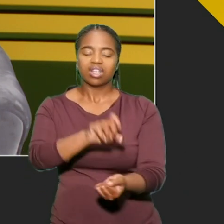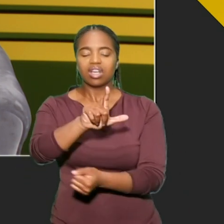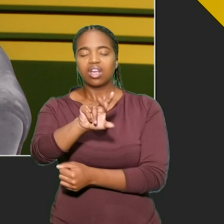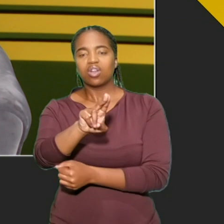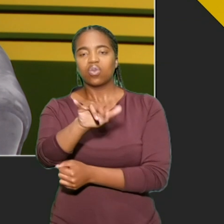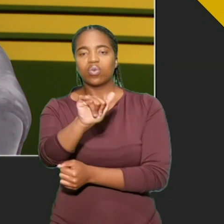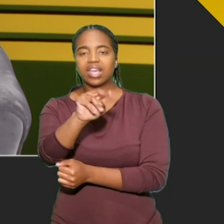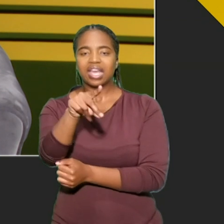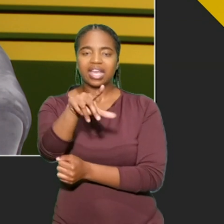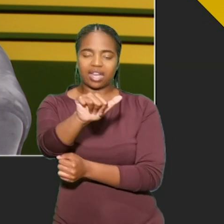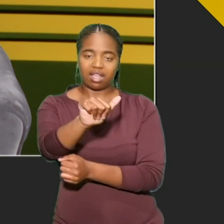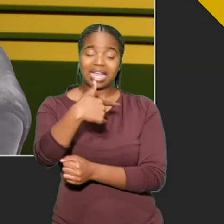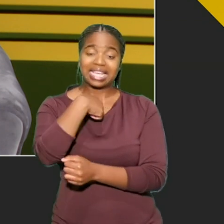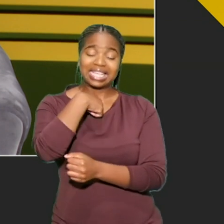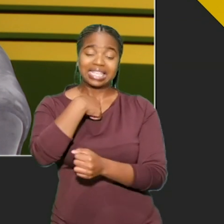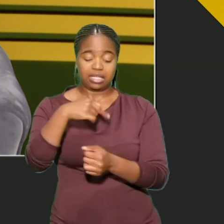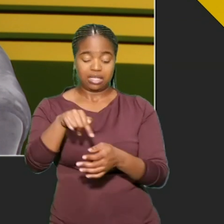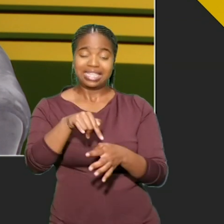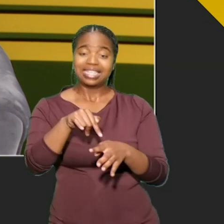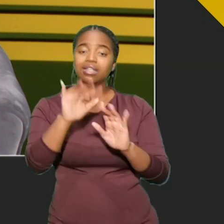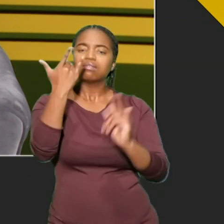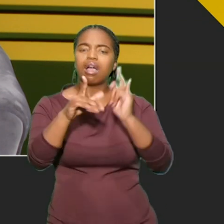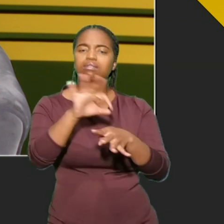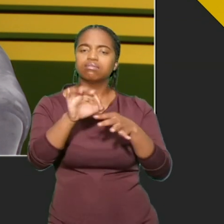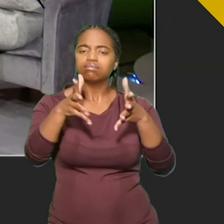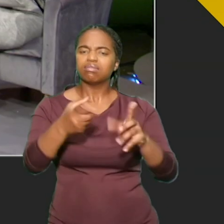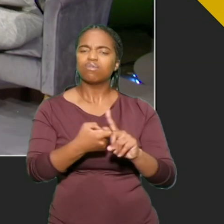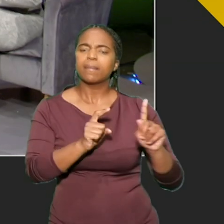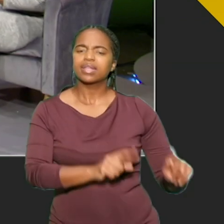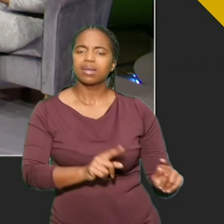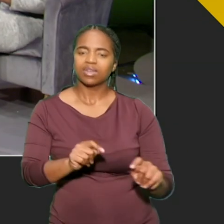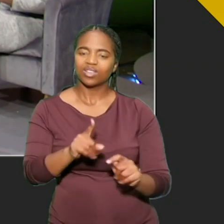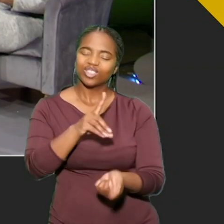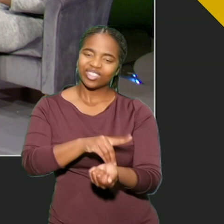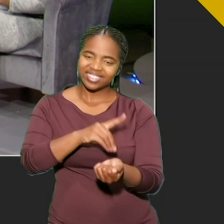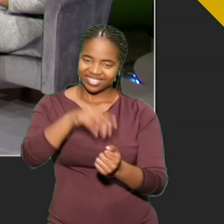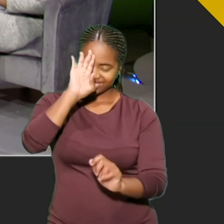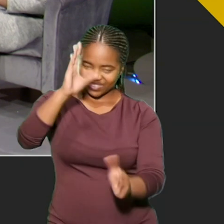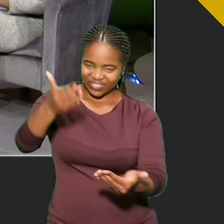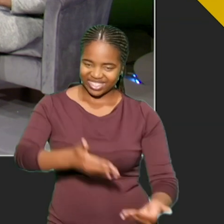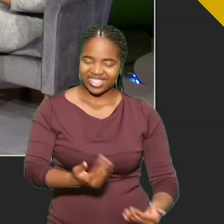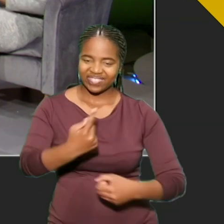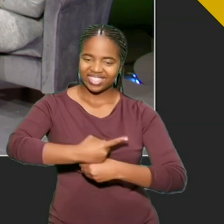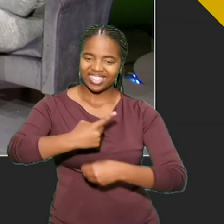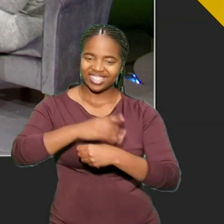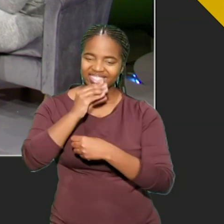Mpahla, who's an architect and the director of Design Space Africa from Cape Town. Dr. Luyanda, welcome to Daily Thetha.